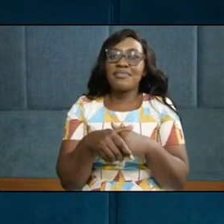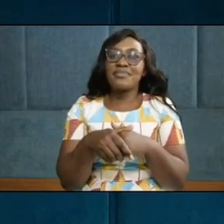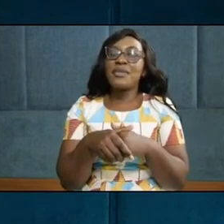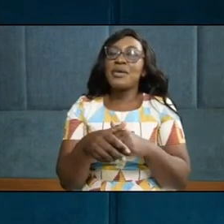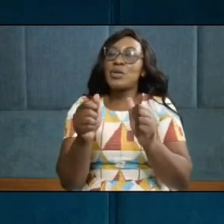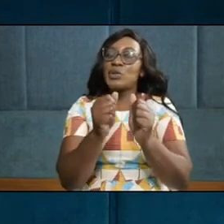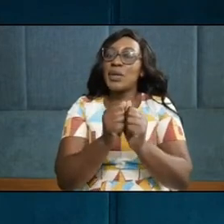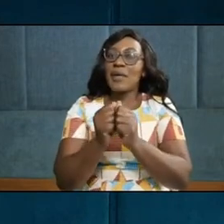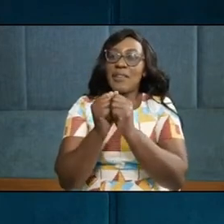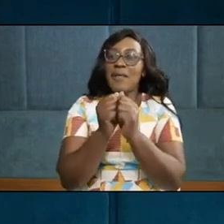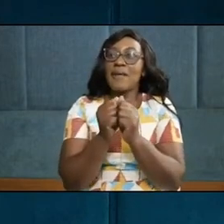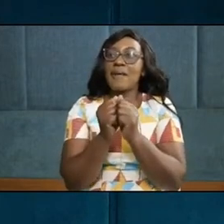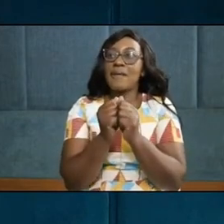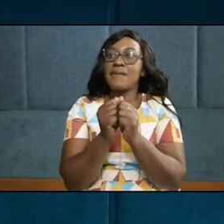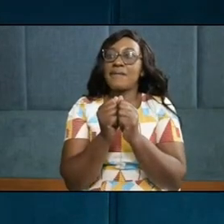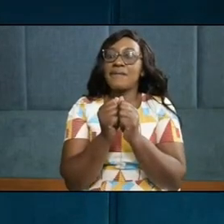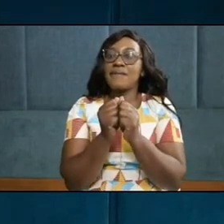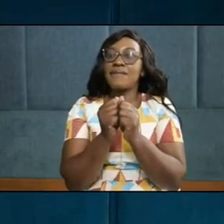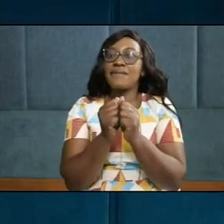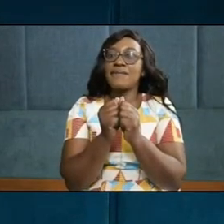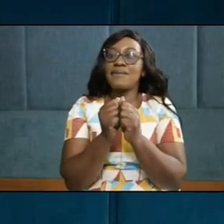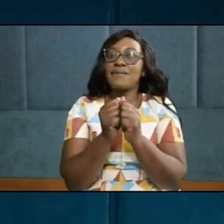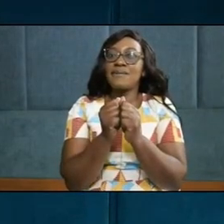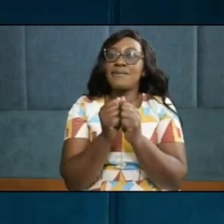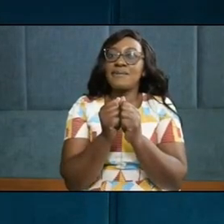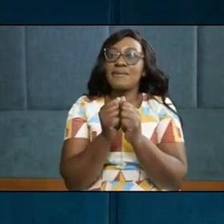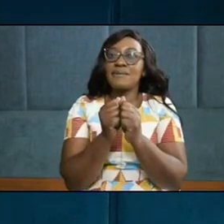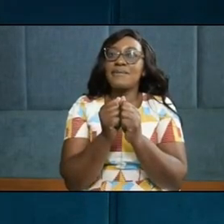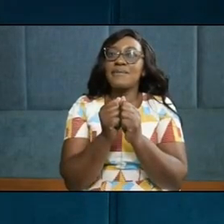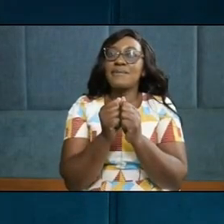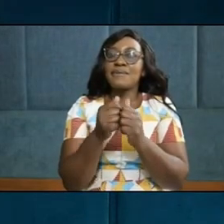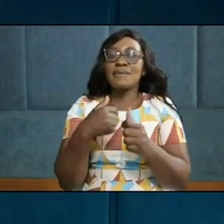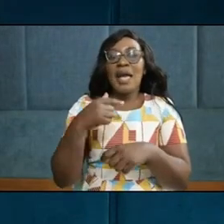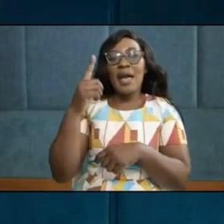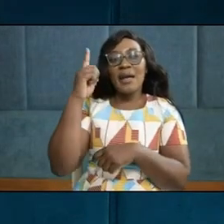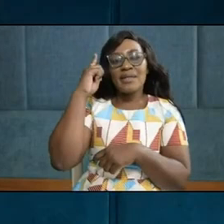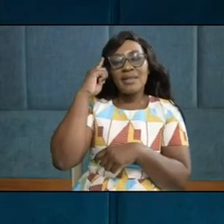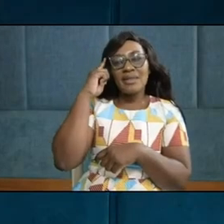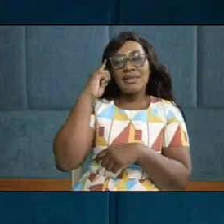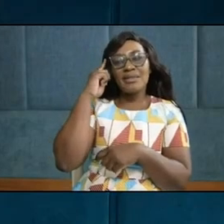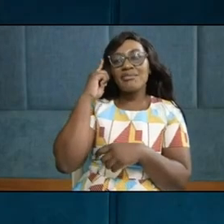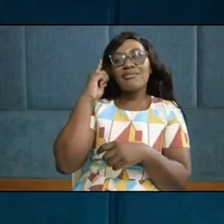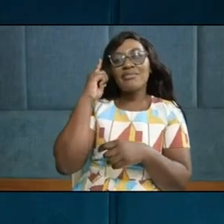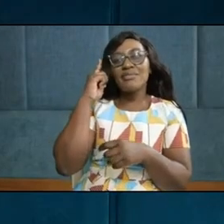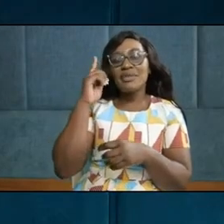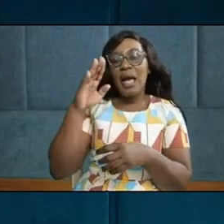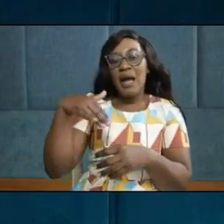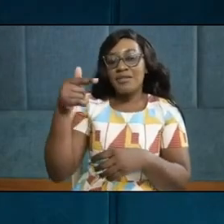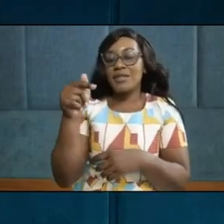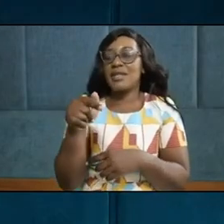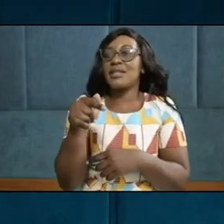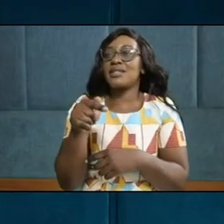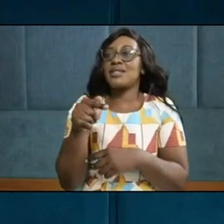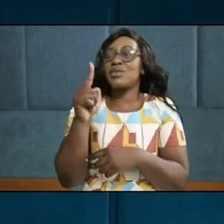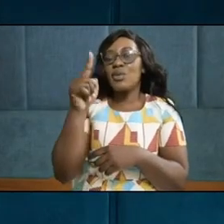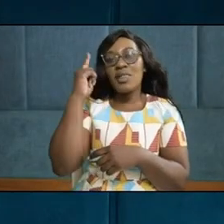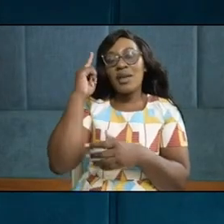together with them, had Holy Communion. And I think that, what do you think, Raphael? After that, they would have just said, you know what?